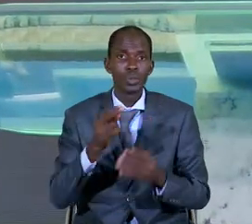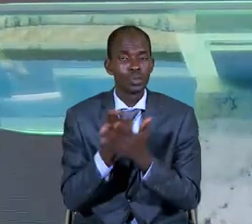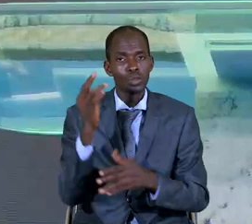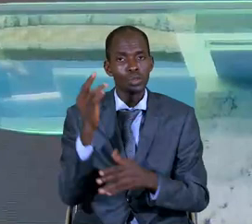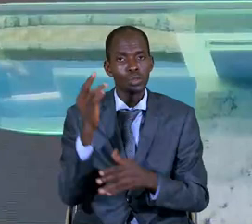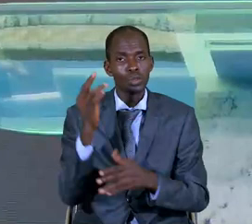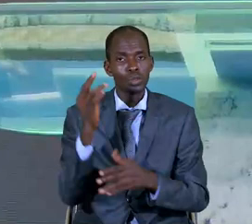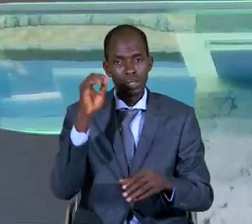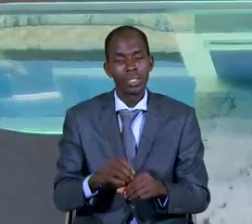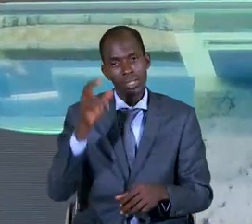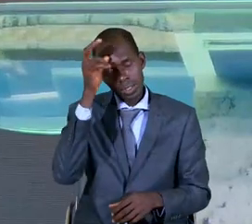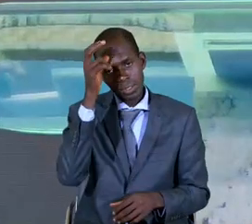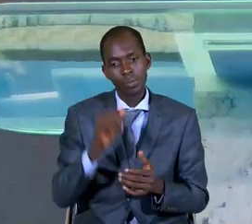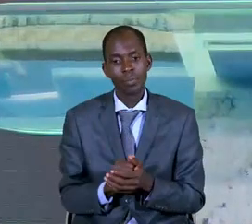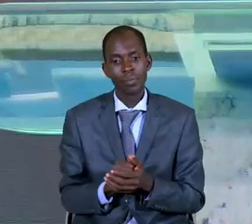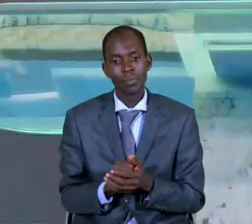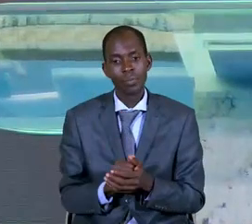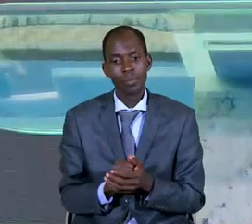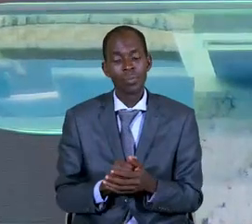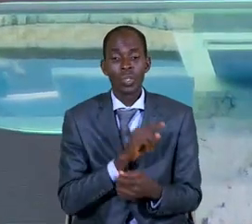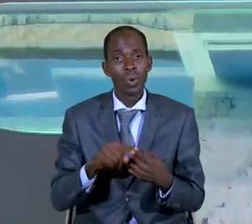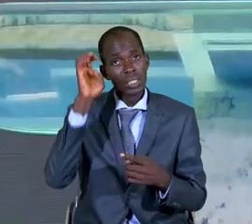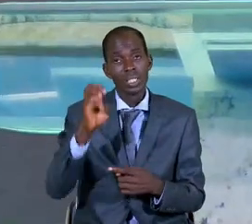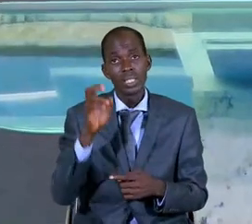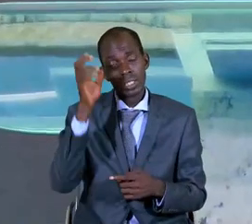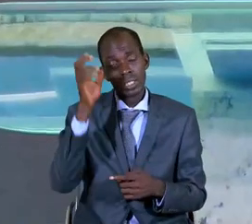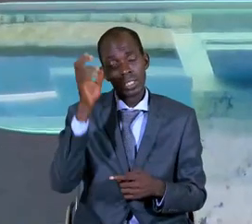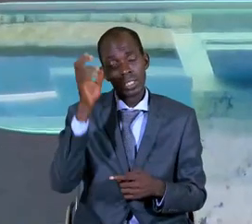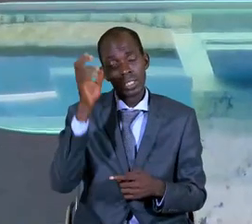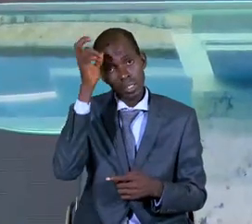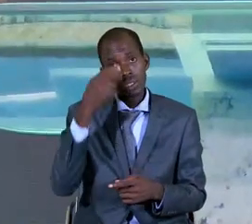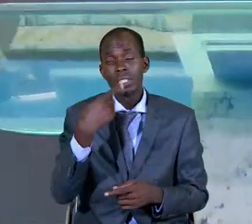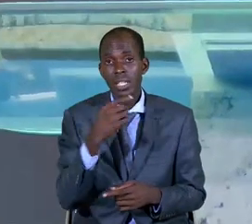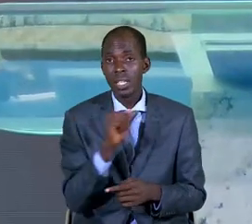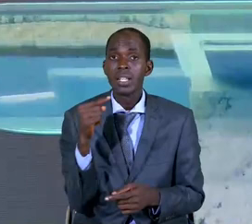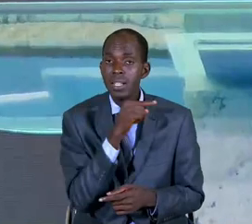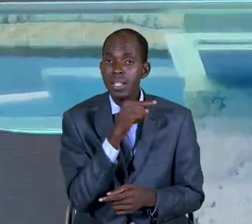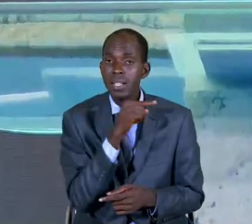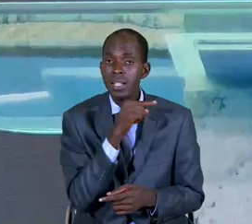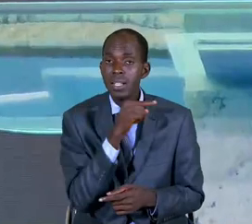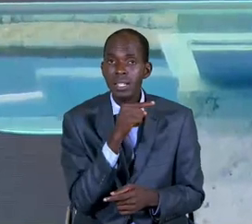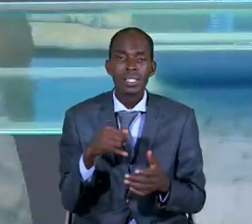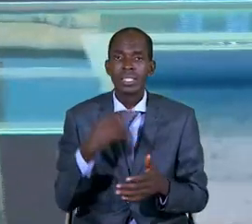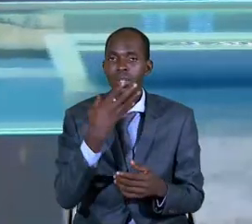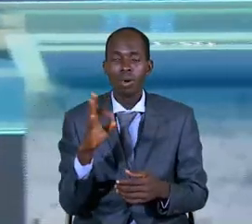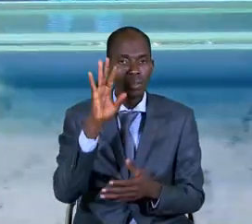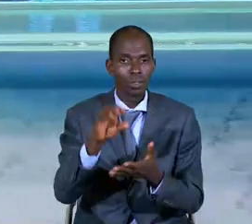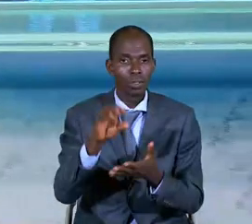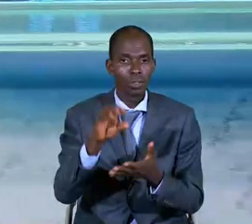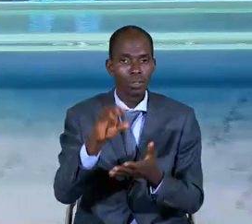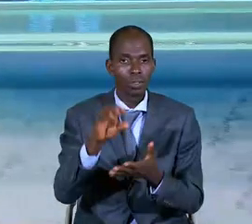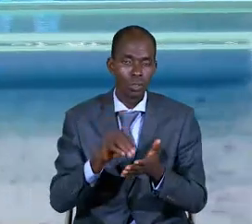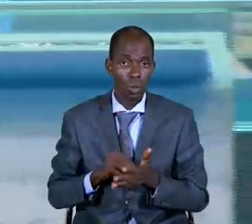him. When he speaketh a lie, he speaketh of his own, for he